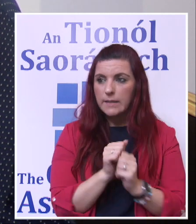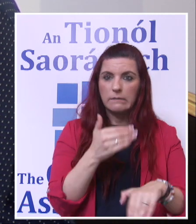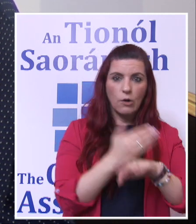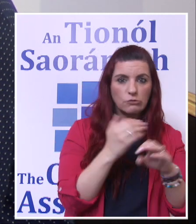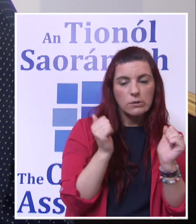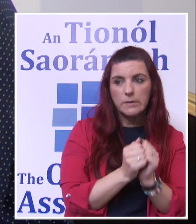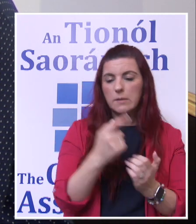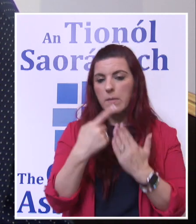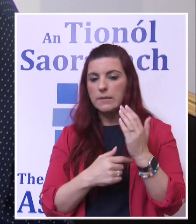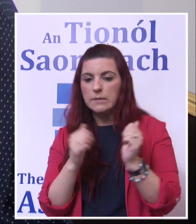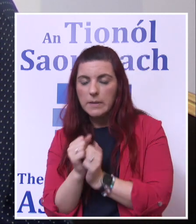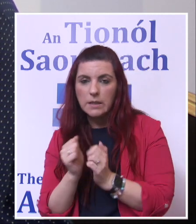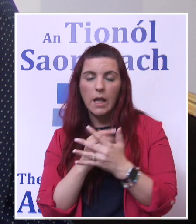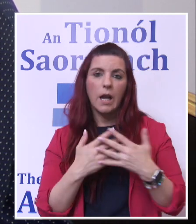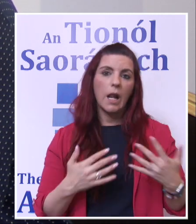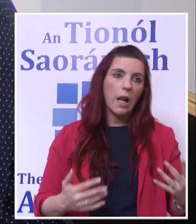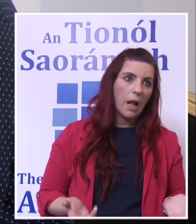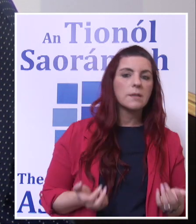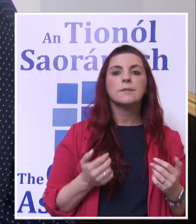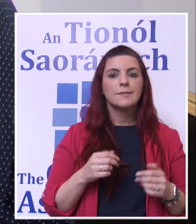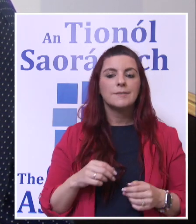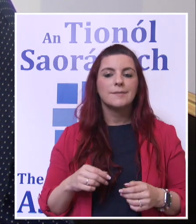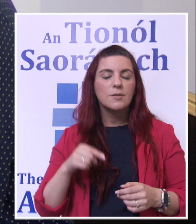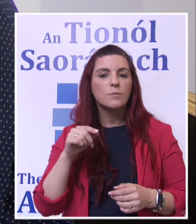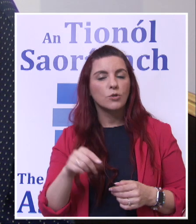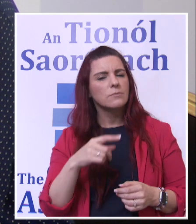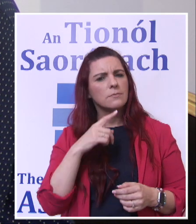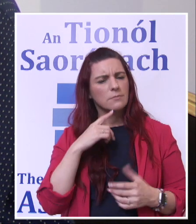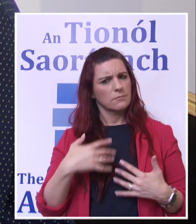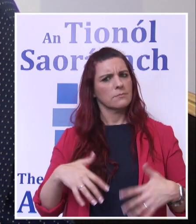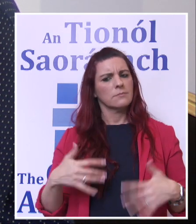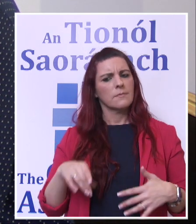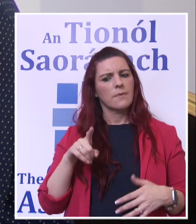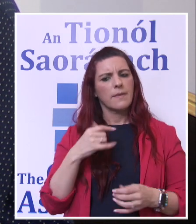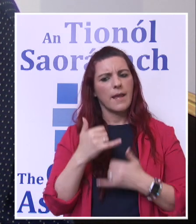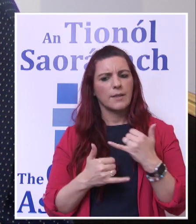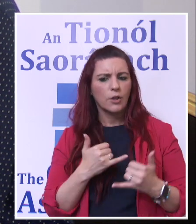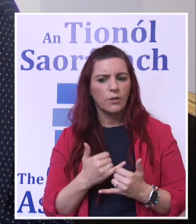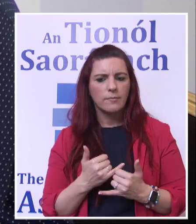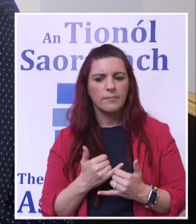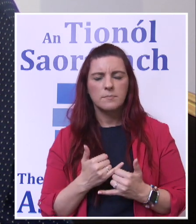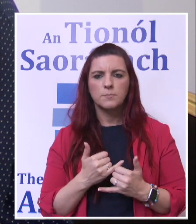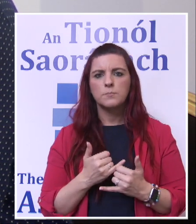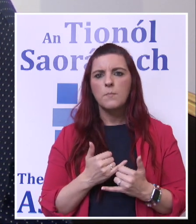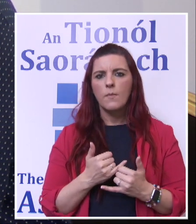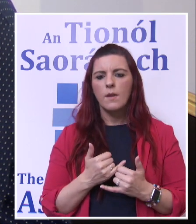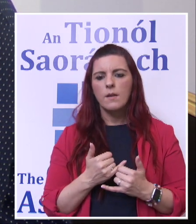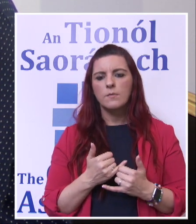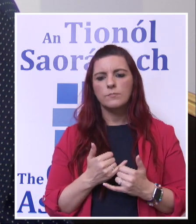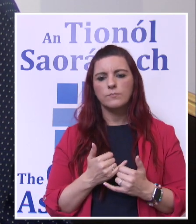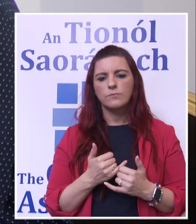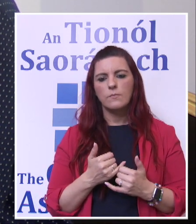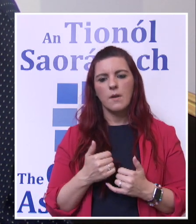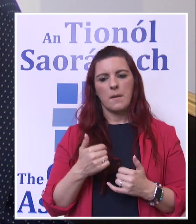for a book entitled Inside City Hall Politics. Remarkably, that year didn't lead to divorce, but my more